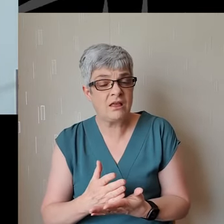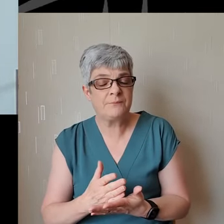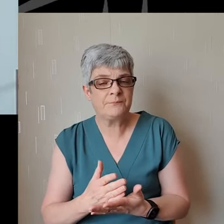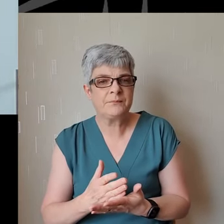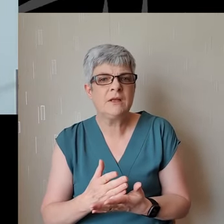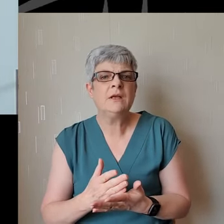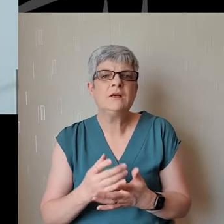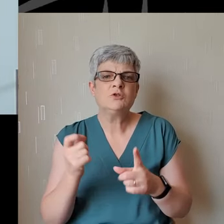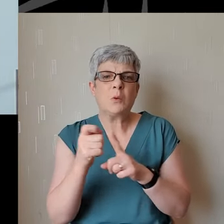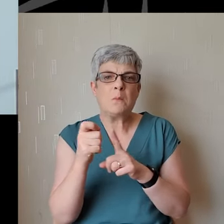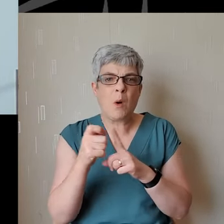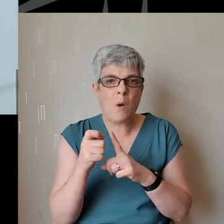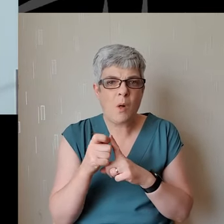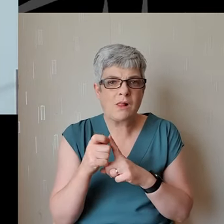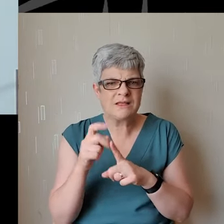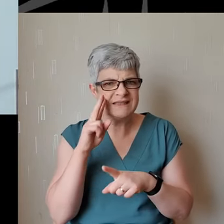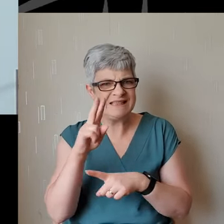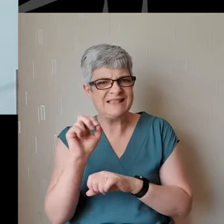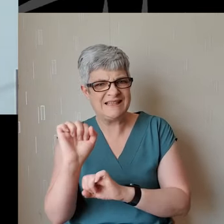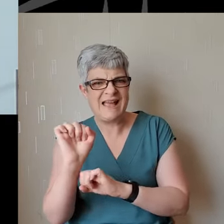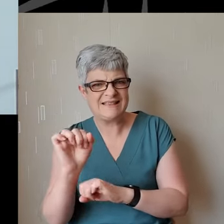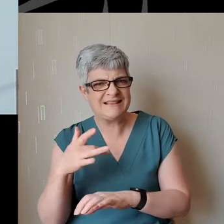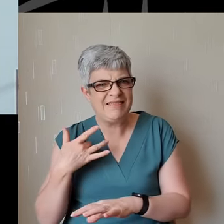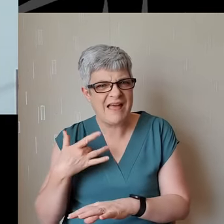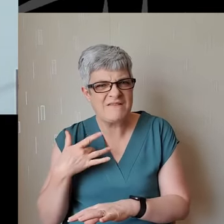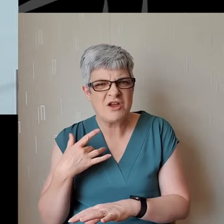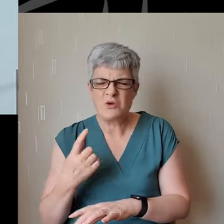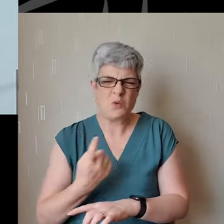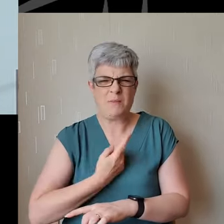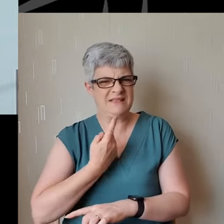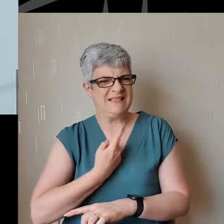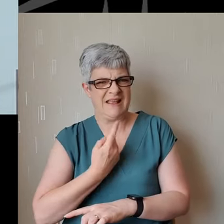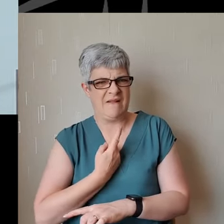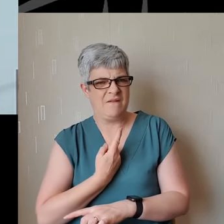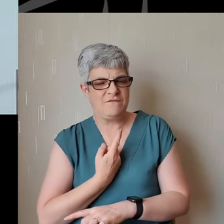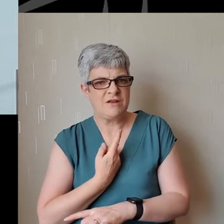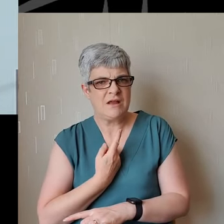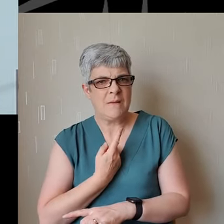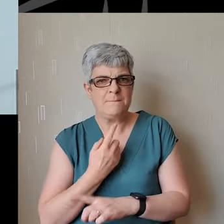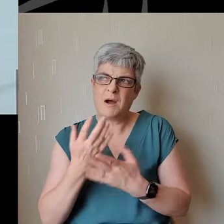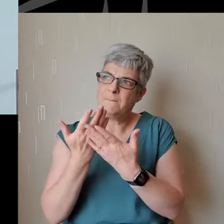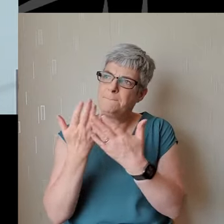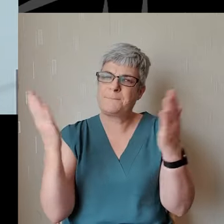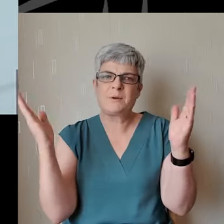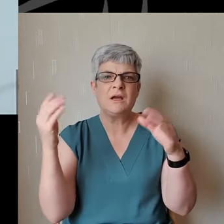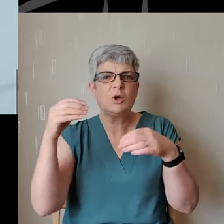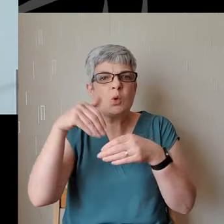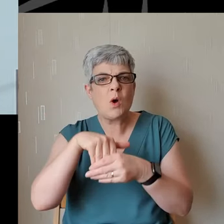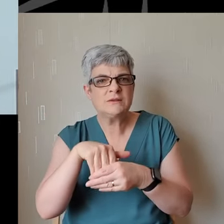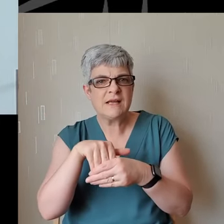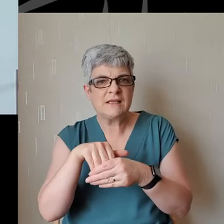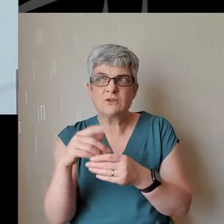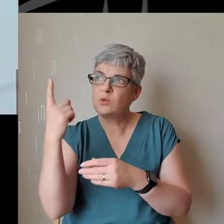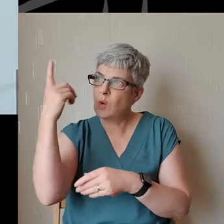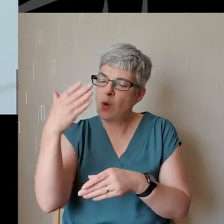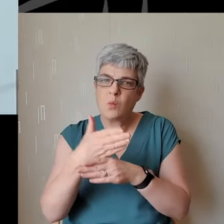That is, Paul sees his own life not just about himself, but in the bigger context of God's work in the